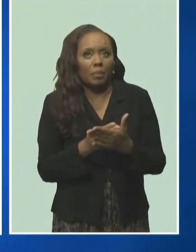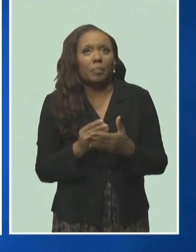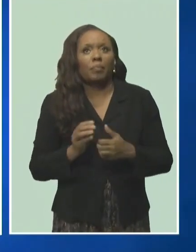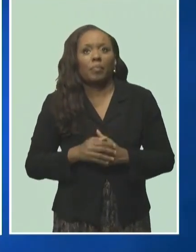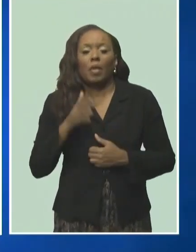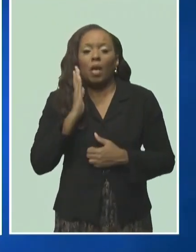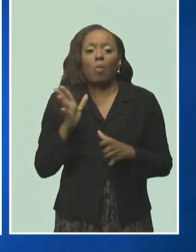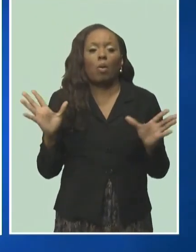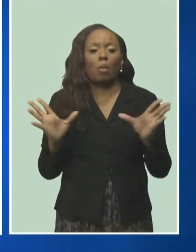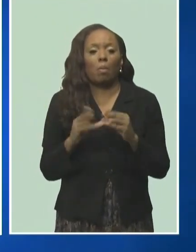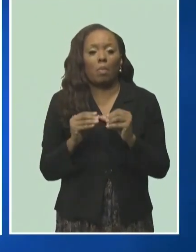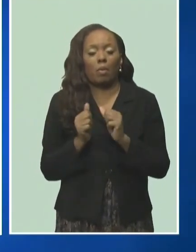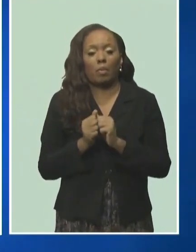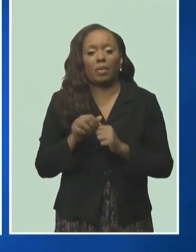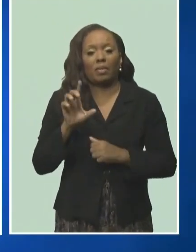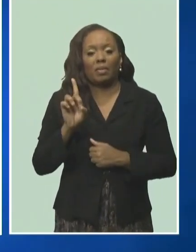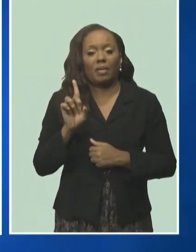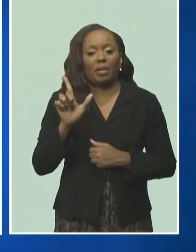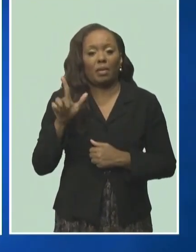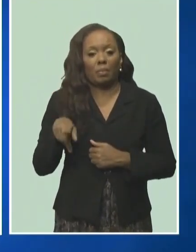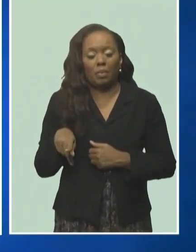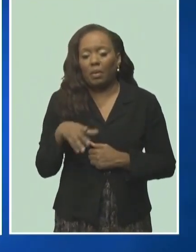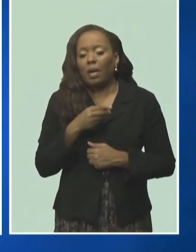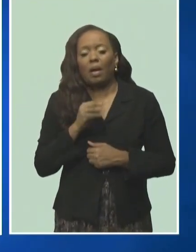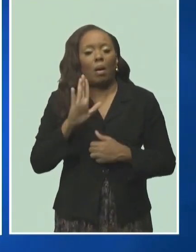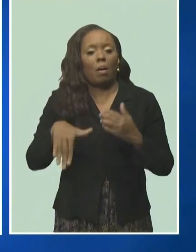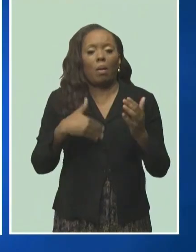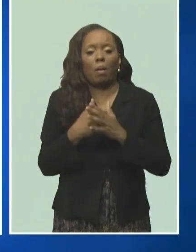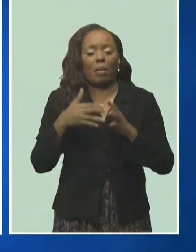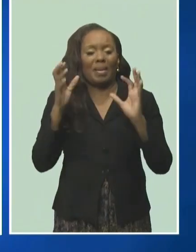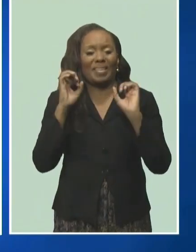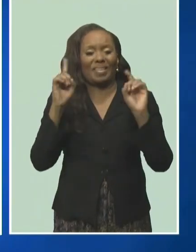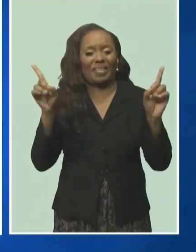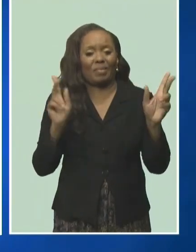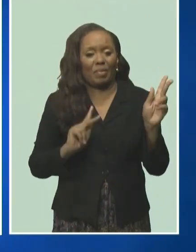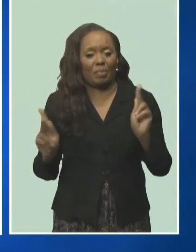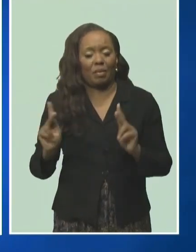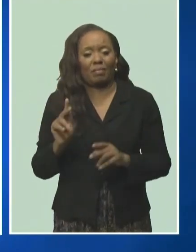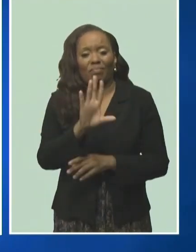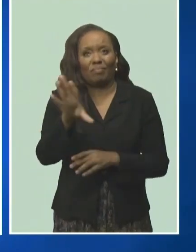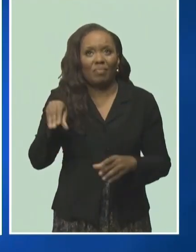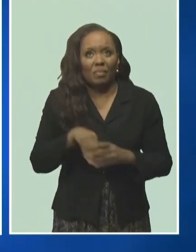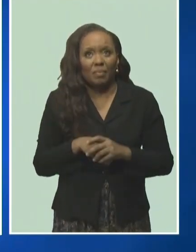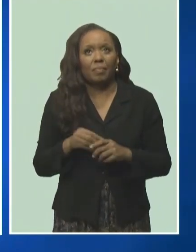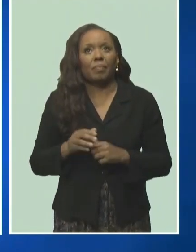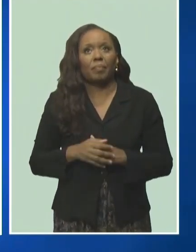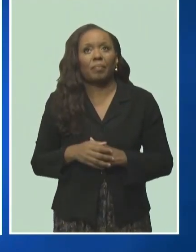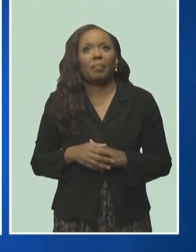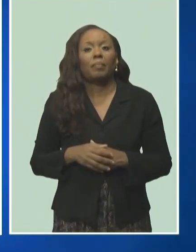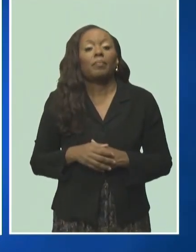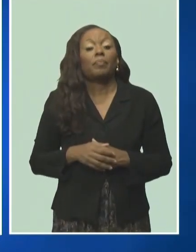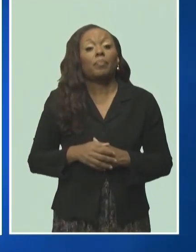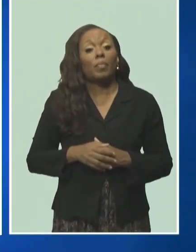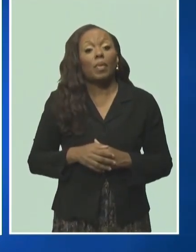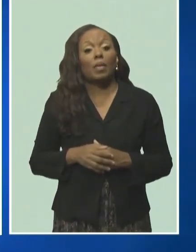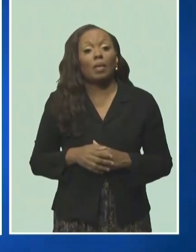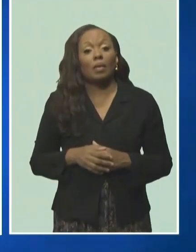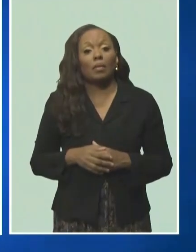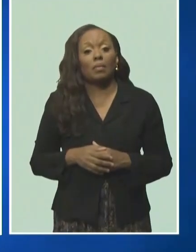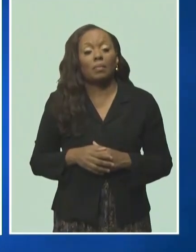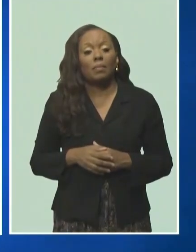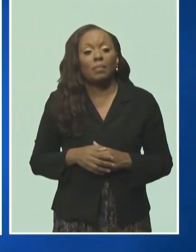with the opposition and education stakeholders. She says the exact design of the transformation will come after